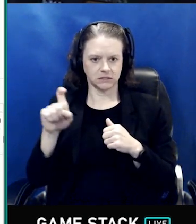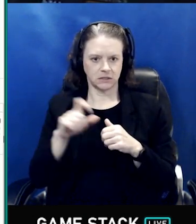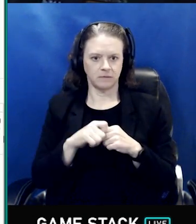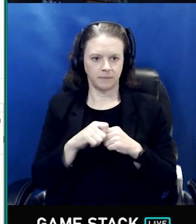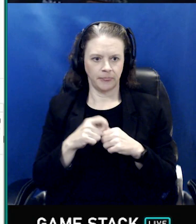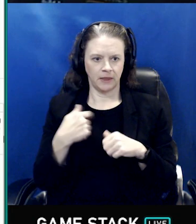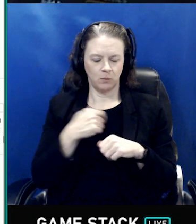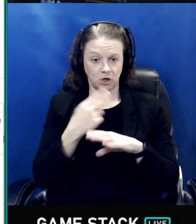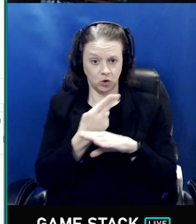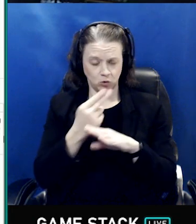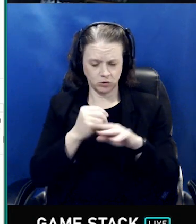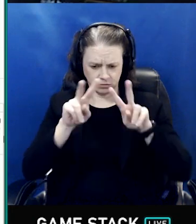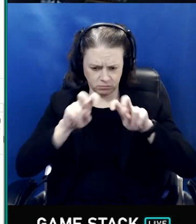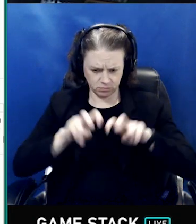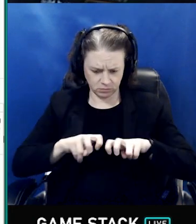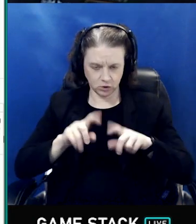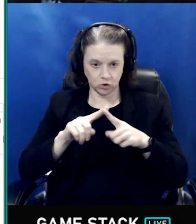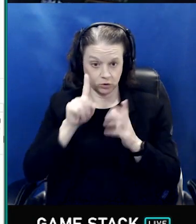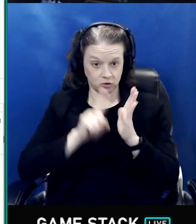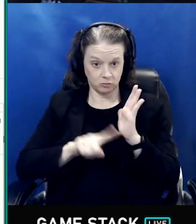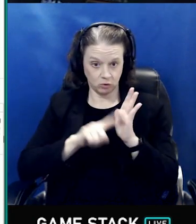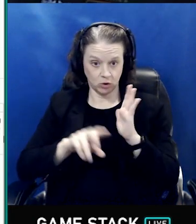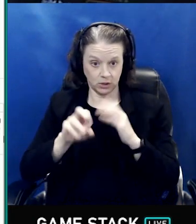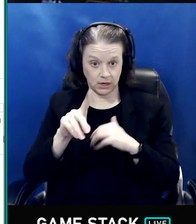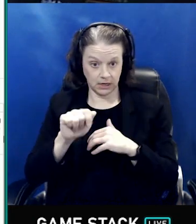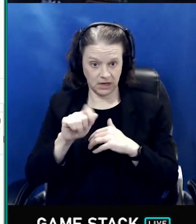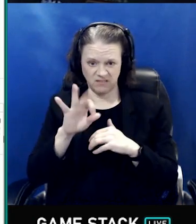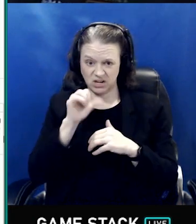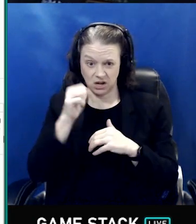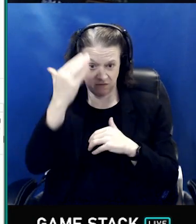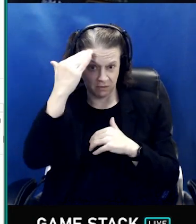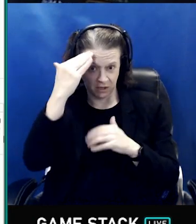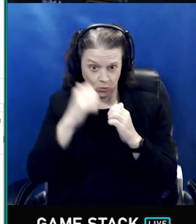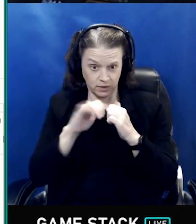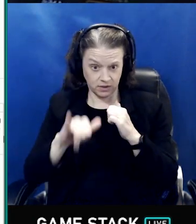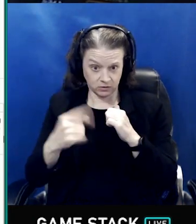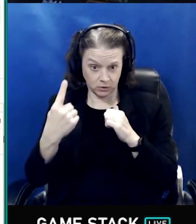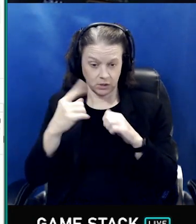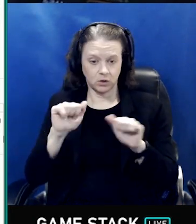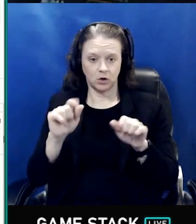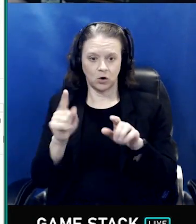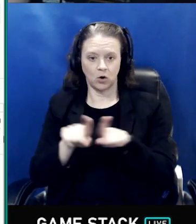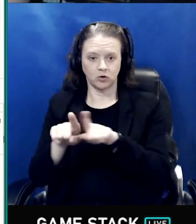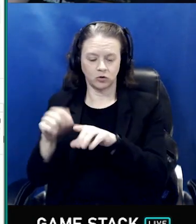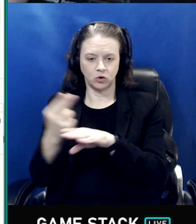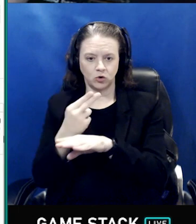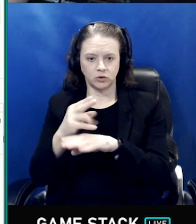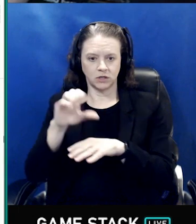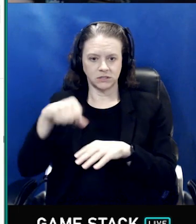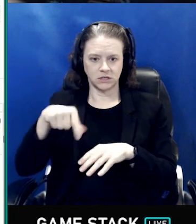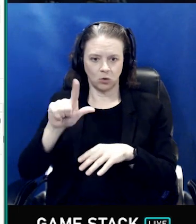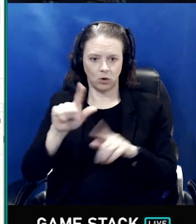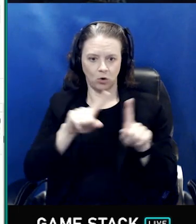explore data. If you're not so familiar with this one, then you can also use SQL queries.